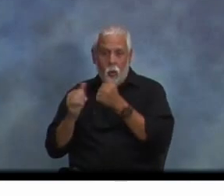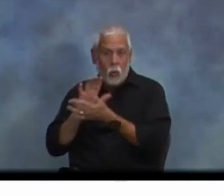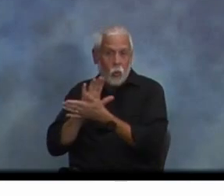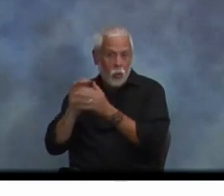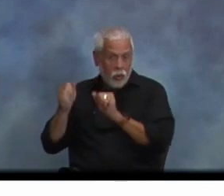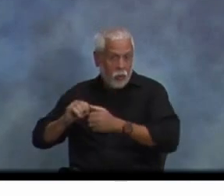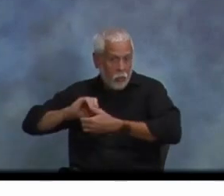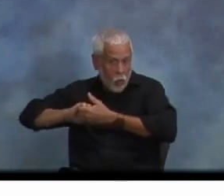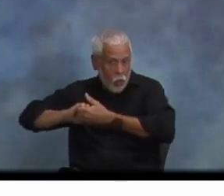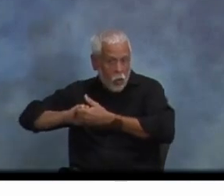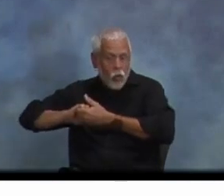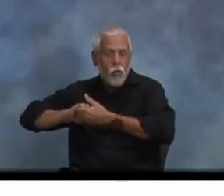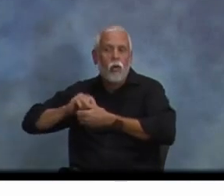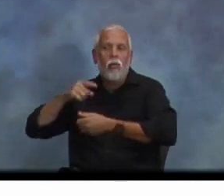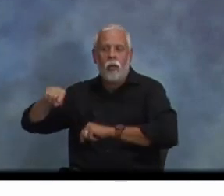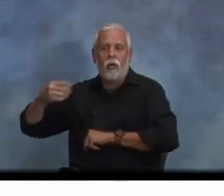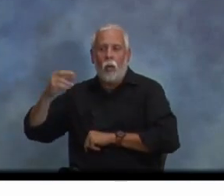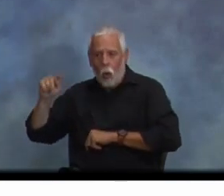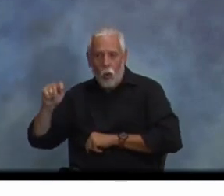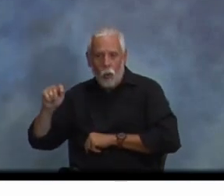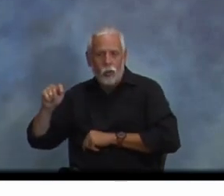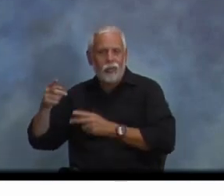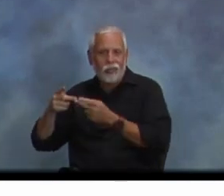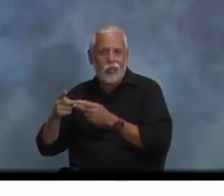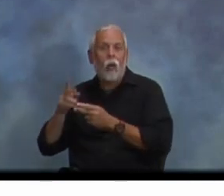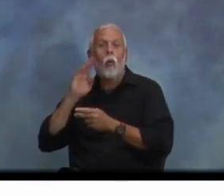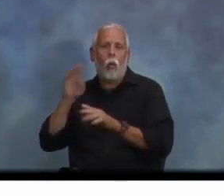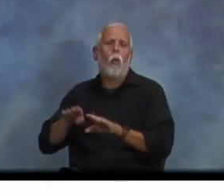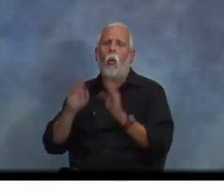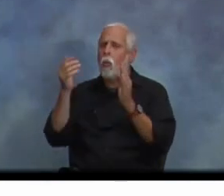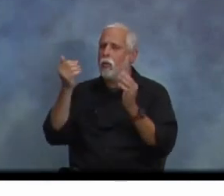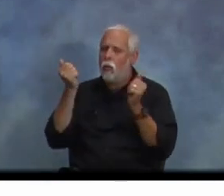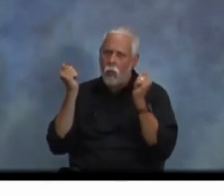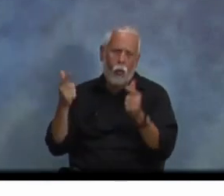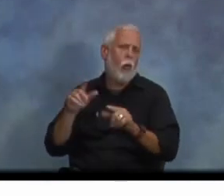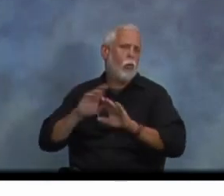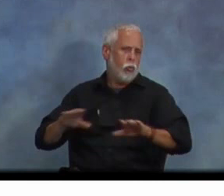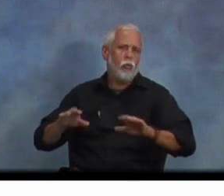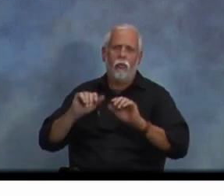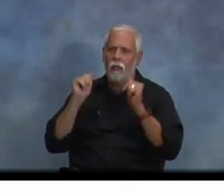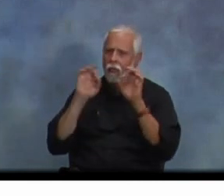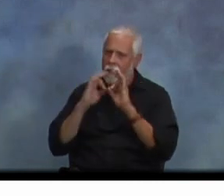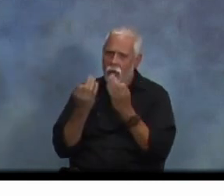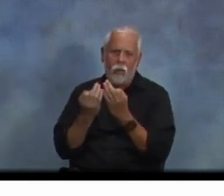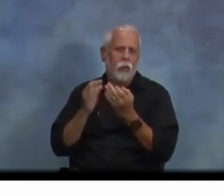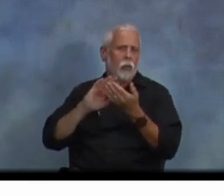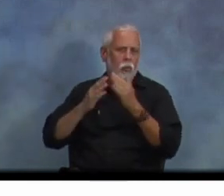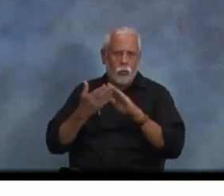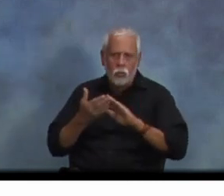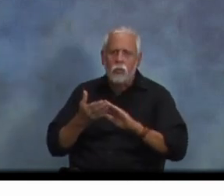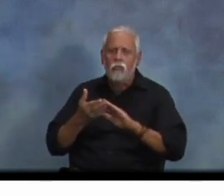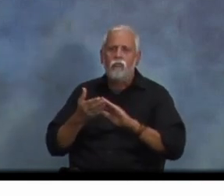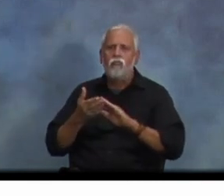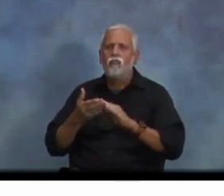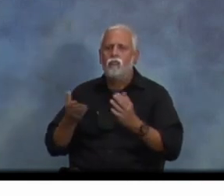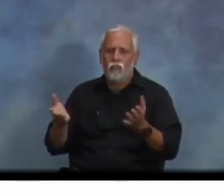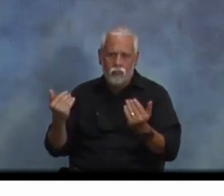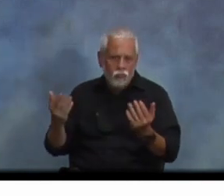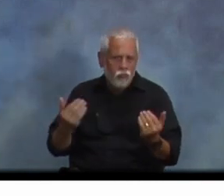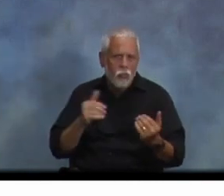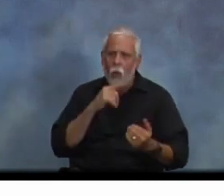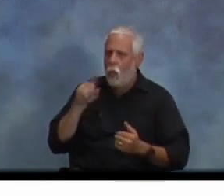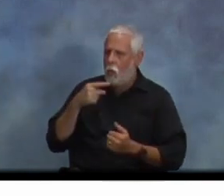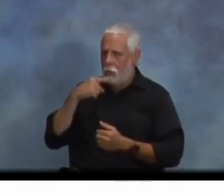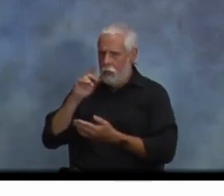system partners who are hosting the sites, but it will be open to all children and families and communities, not just